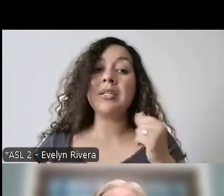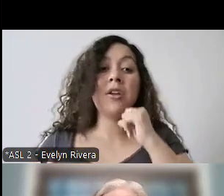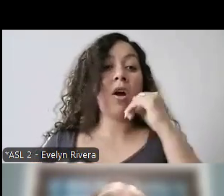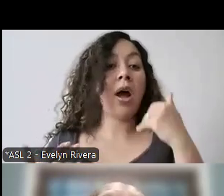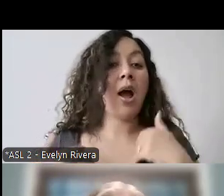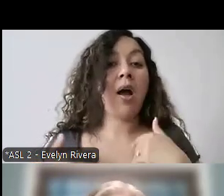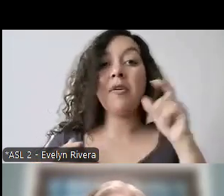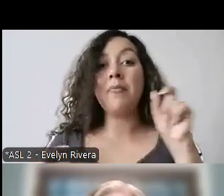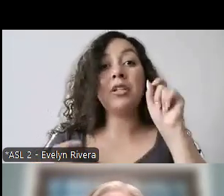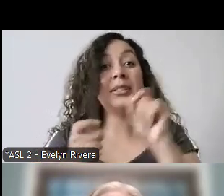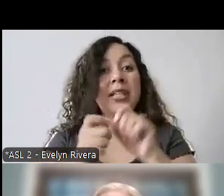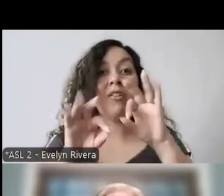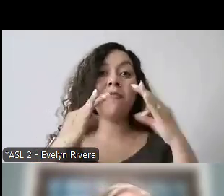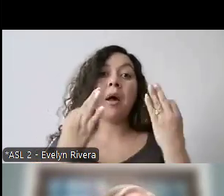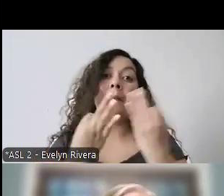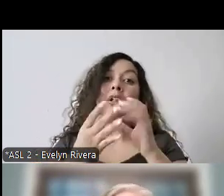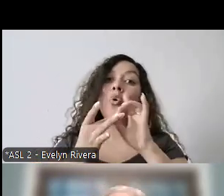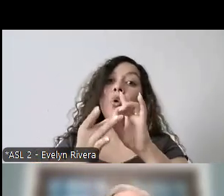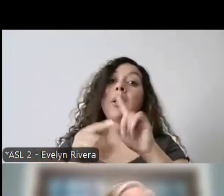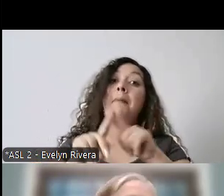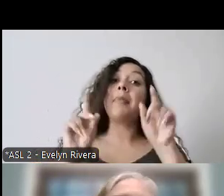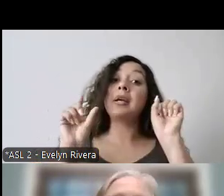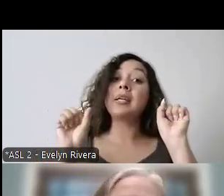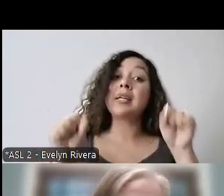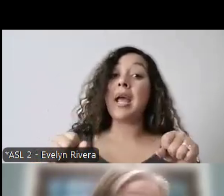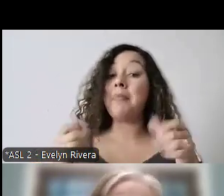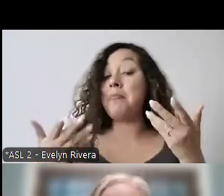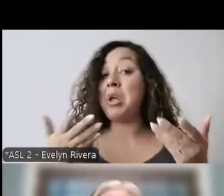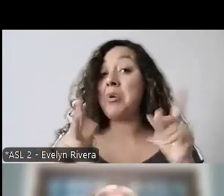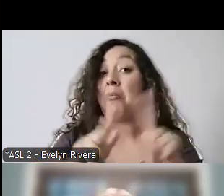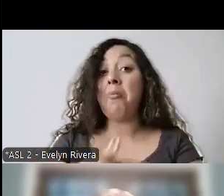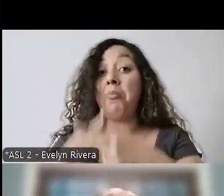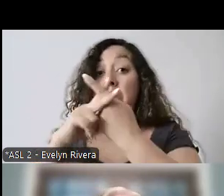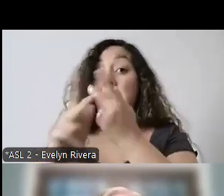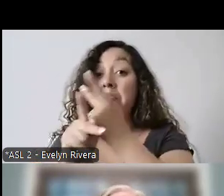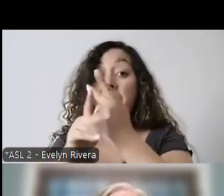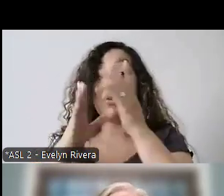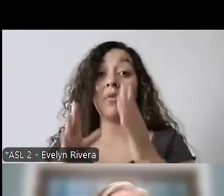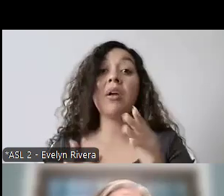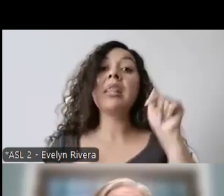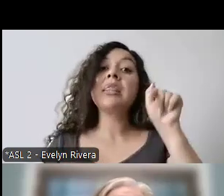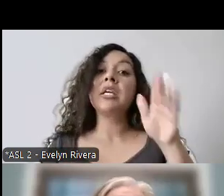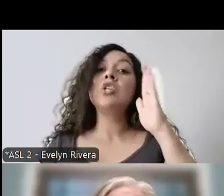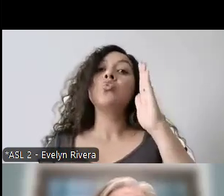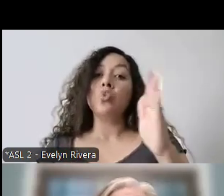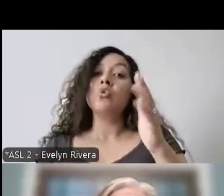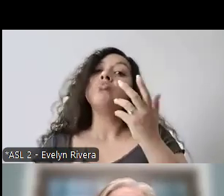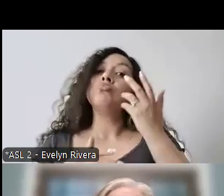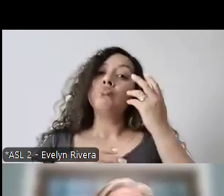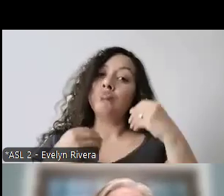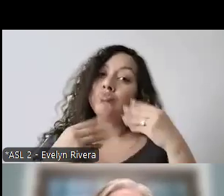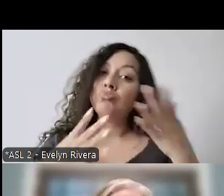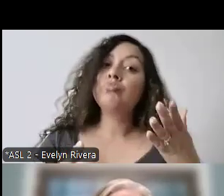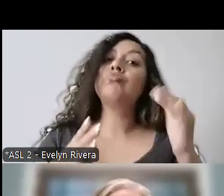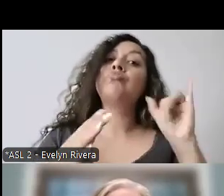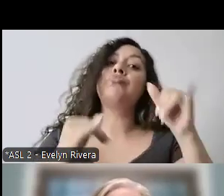familial relationship to an individual, but could be their primary caregiver. This would ensure that those individuals